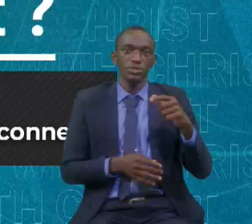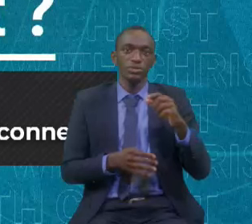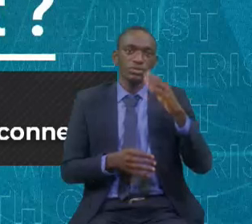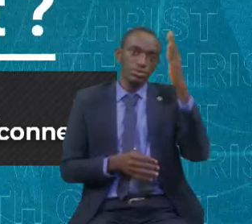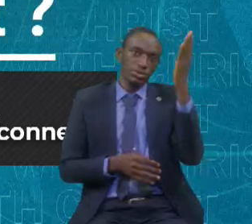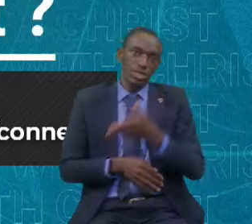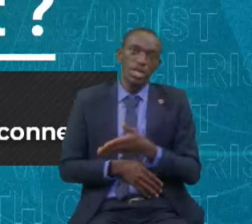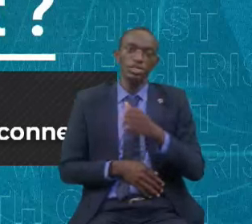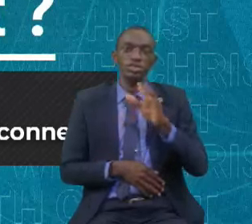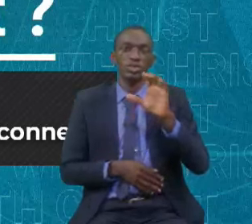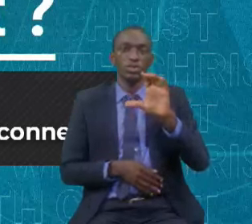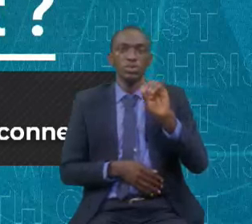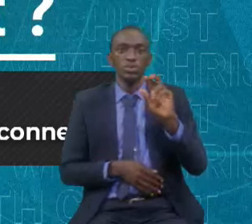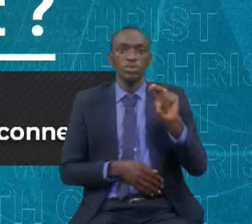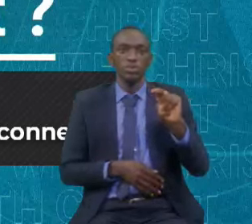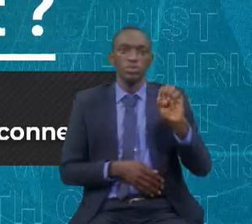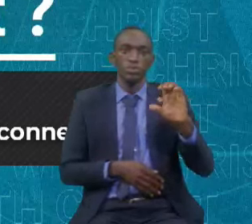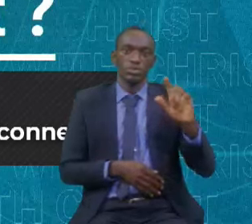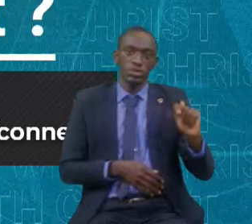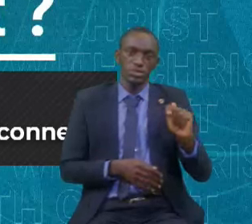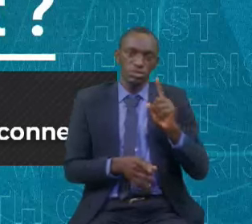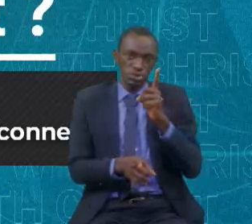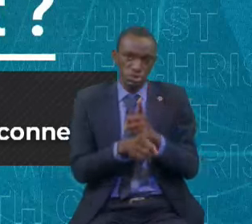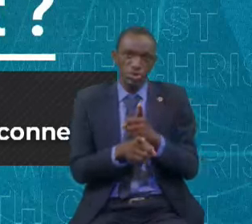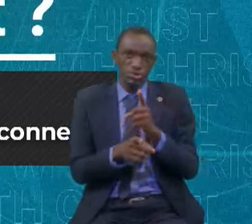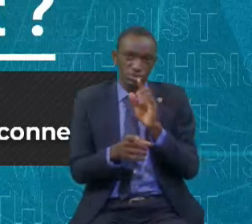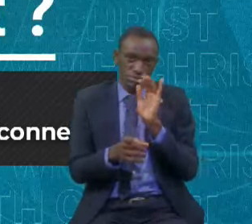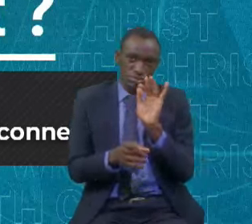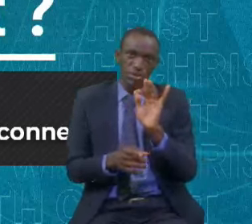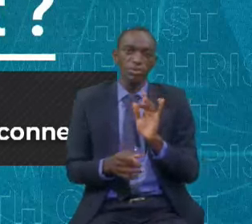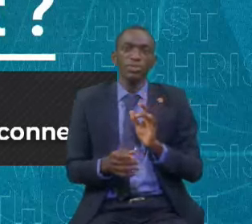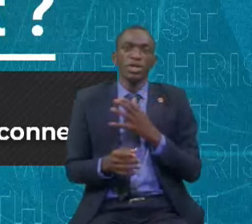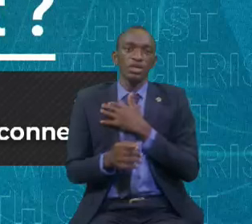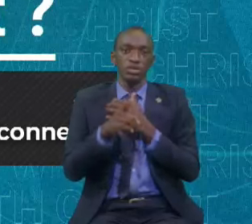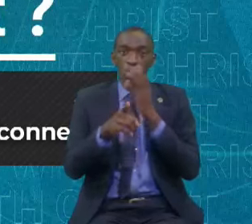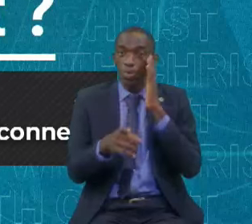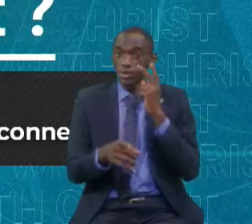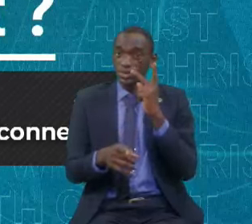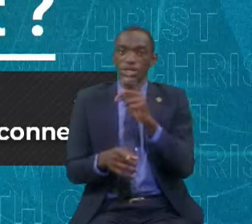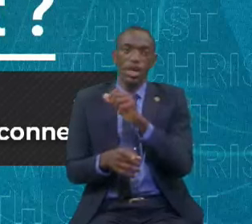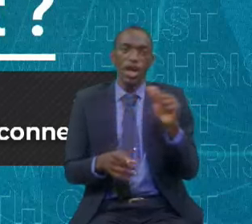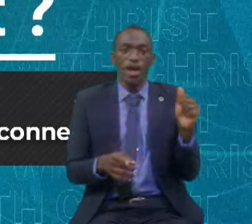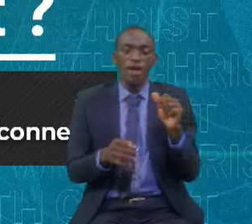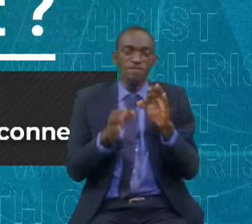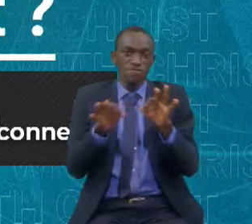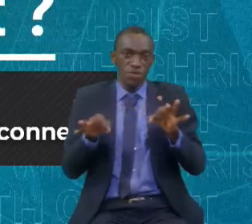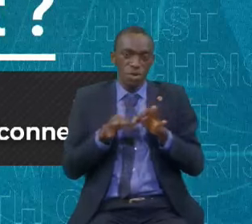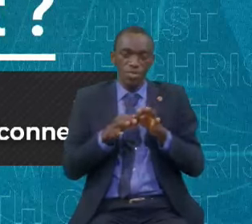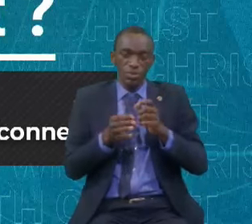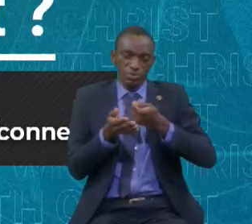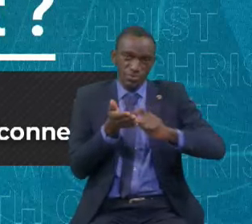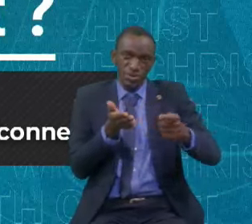that's and then you will see a form fill it correctly and submit and those that listen over the